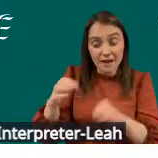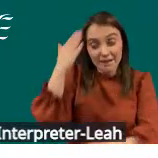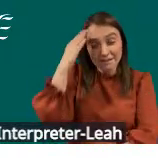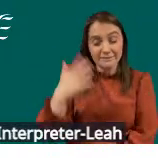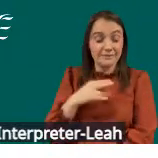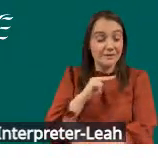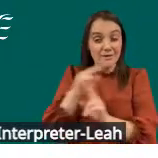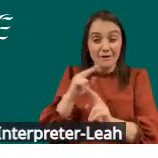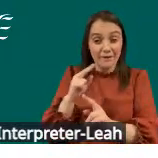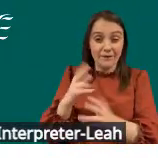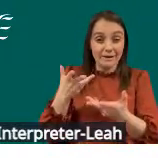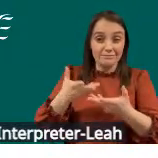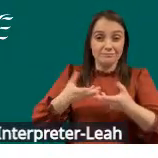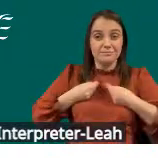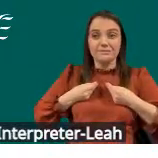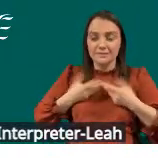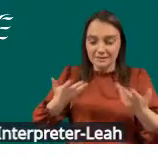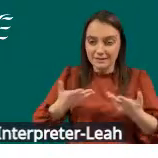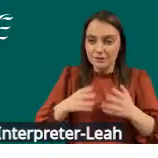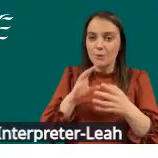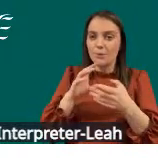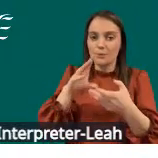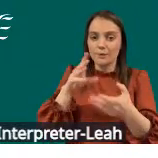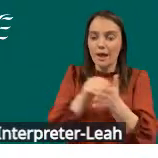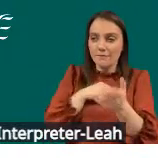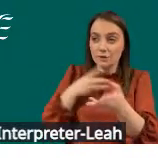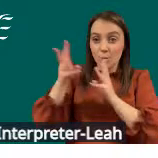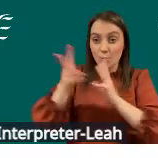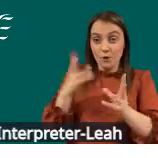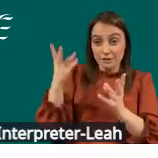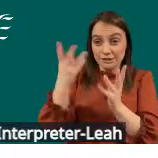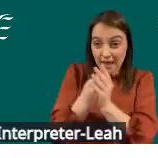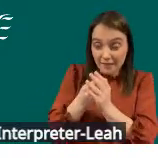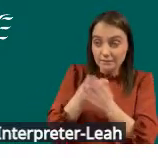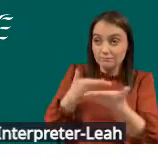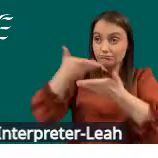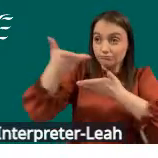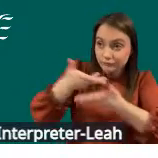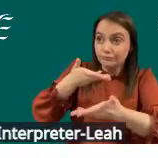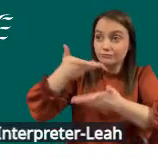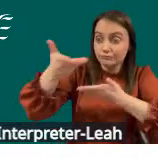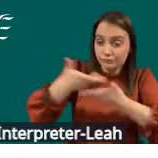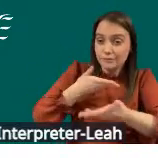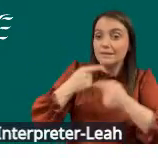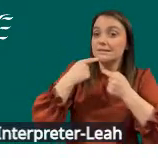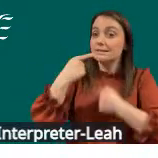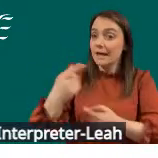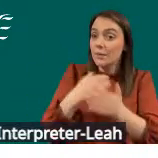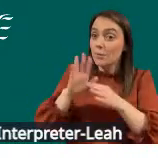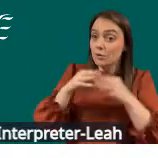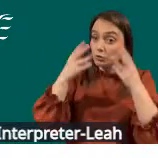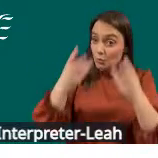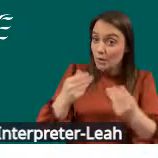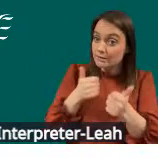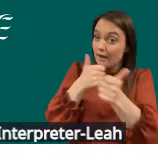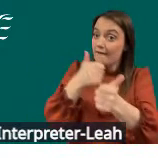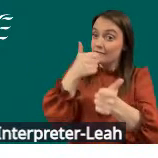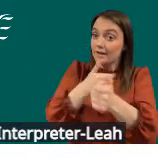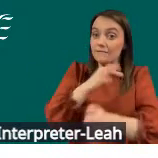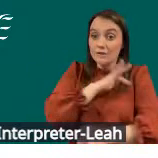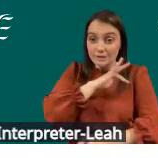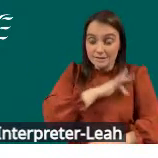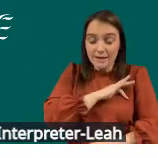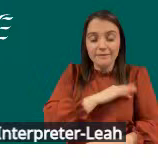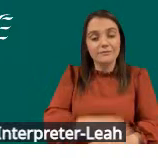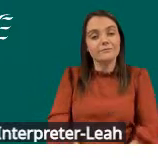with. So it's more about kind of a collaborative approach and setting out your needs and advocating for yourself. But